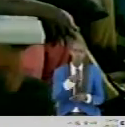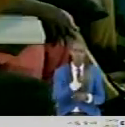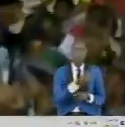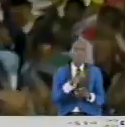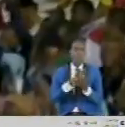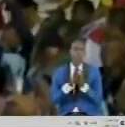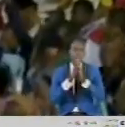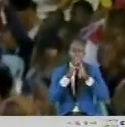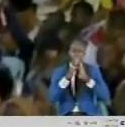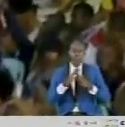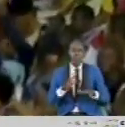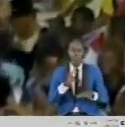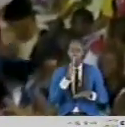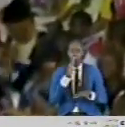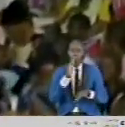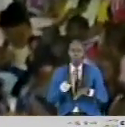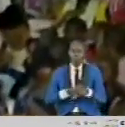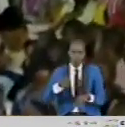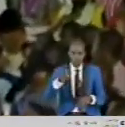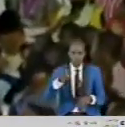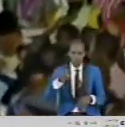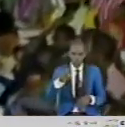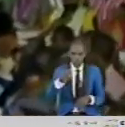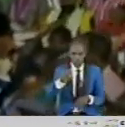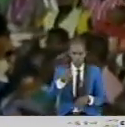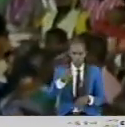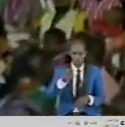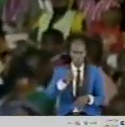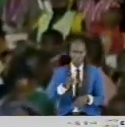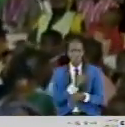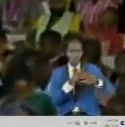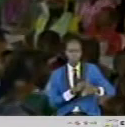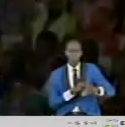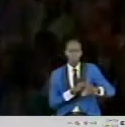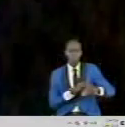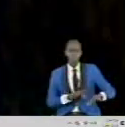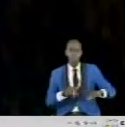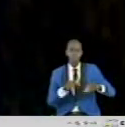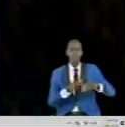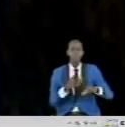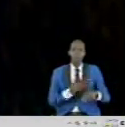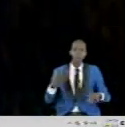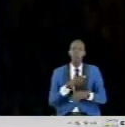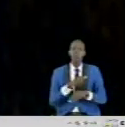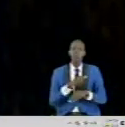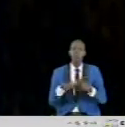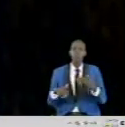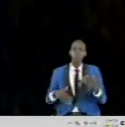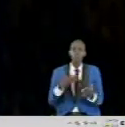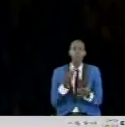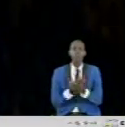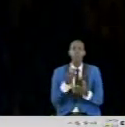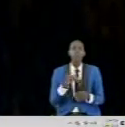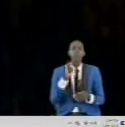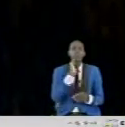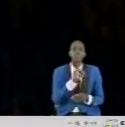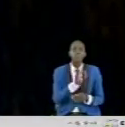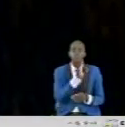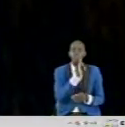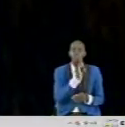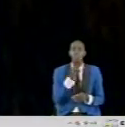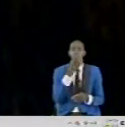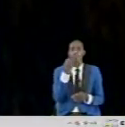you and mercy and upon the Israel of God